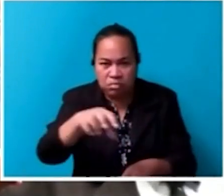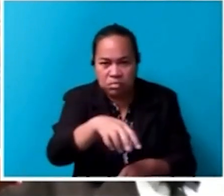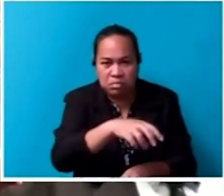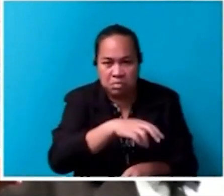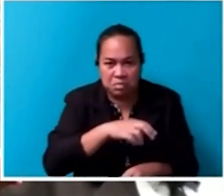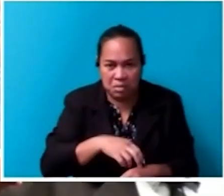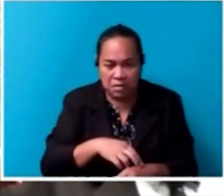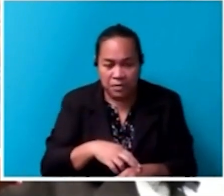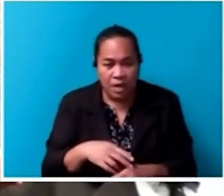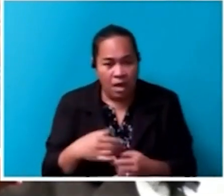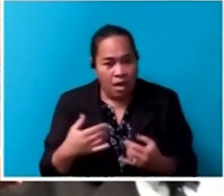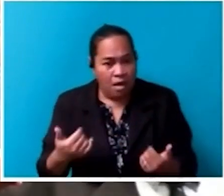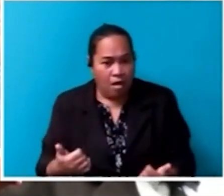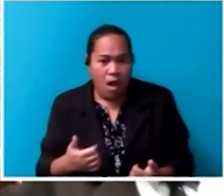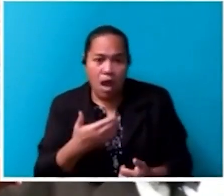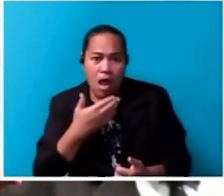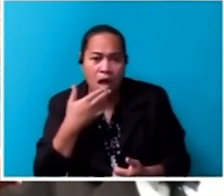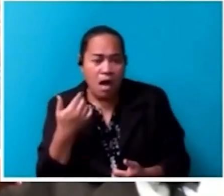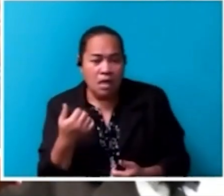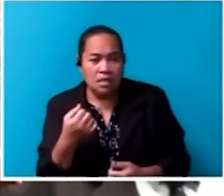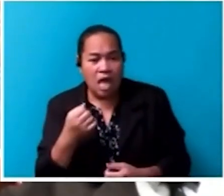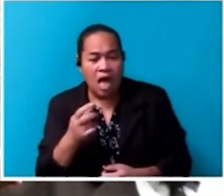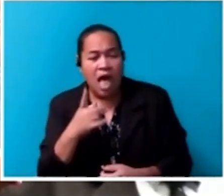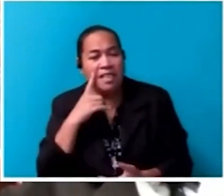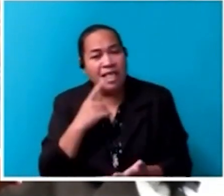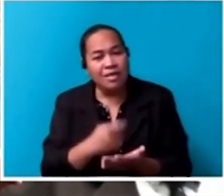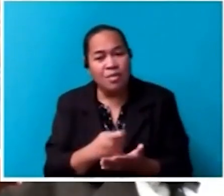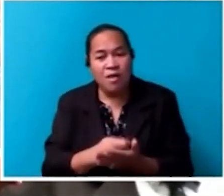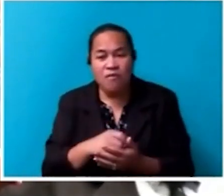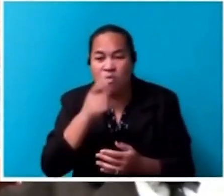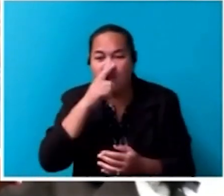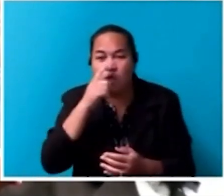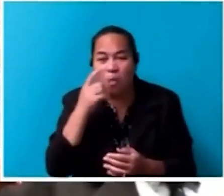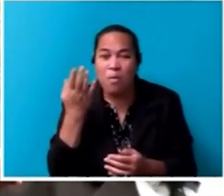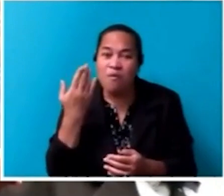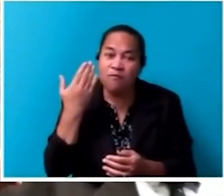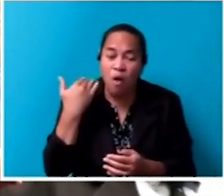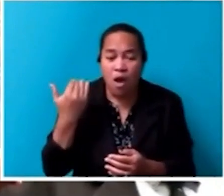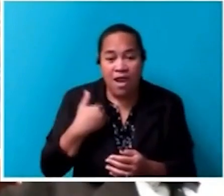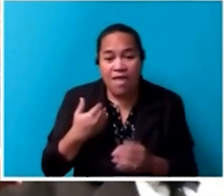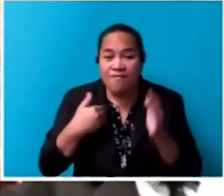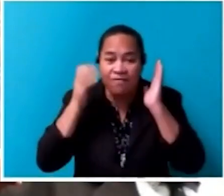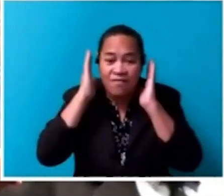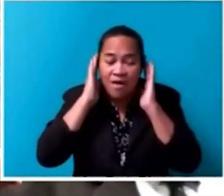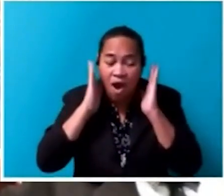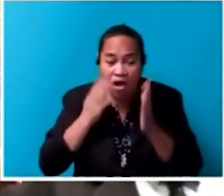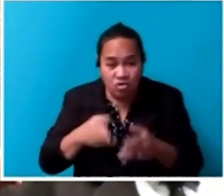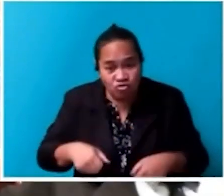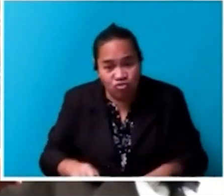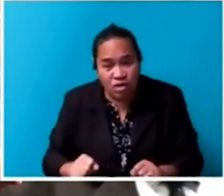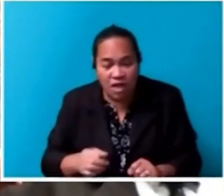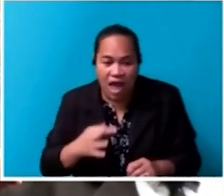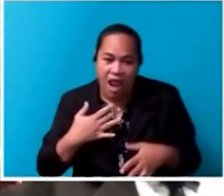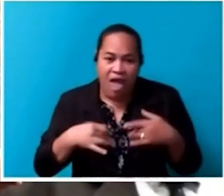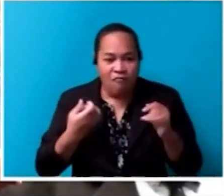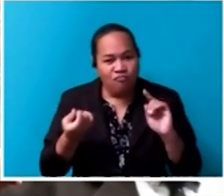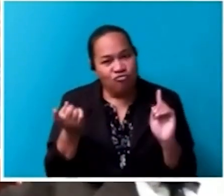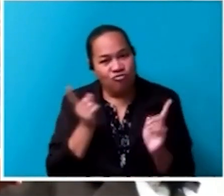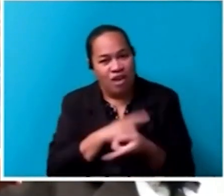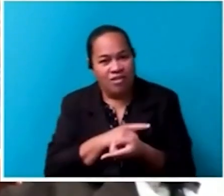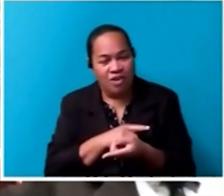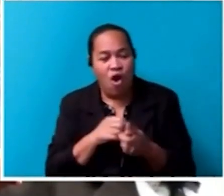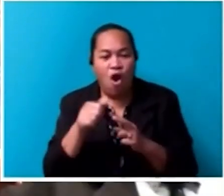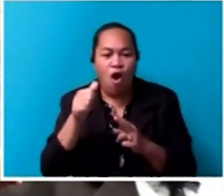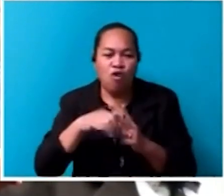inspirational testimonies from former street dwellers who turned their lives around, Christmas carols